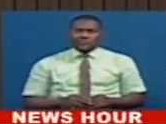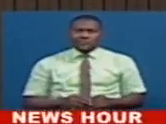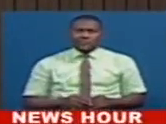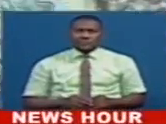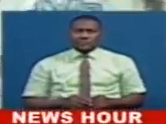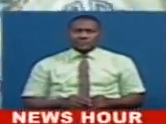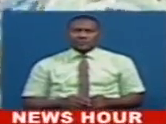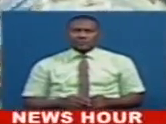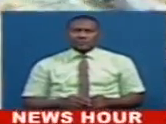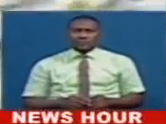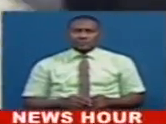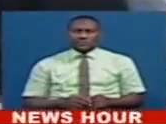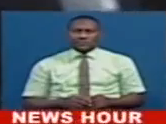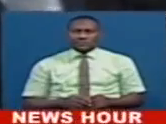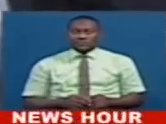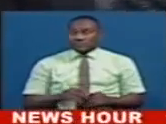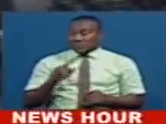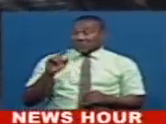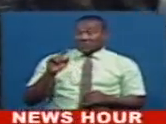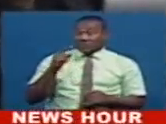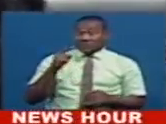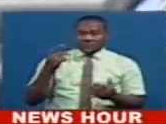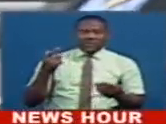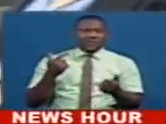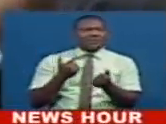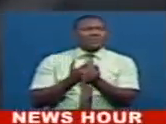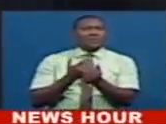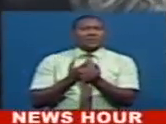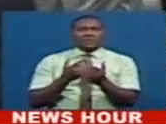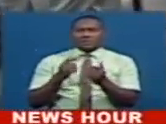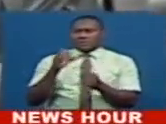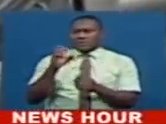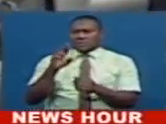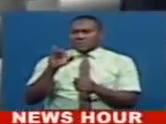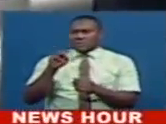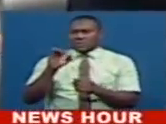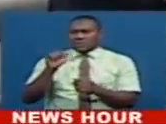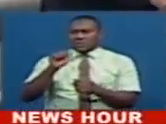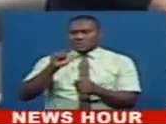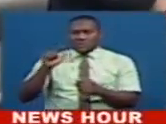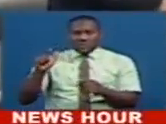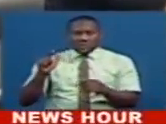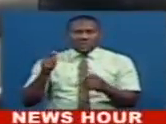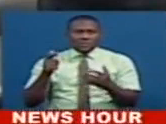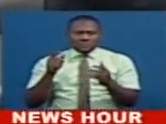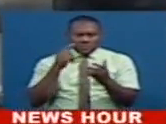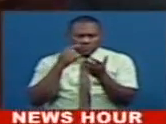efficiently adjudicated. The first Ghana Integrated Criminal Justice Case Tracking System is led by the